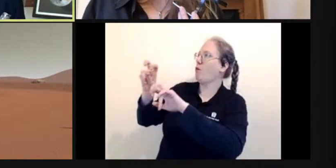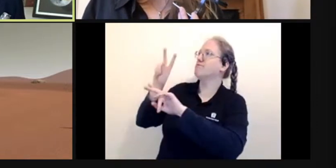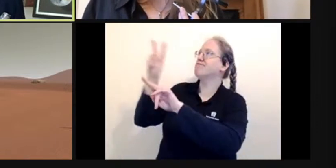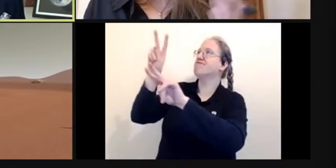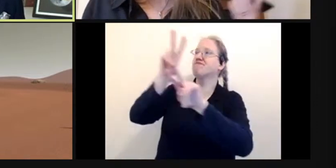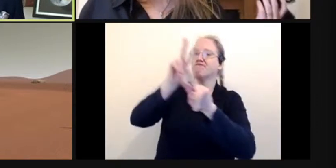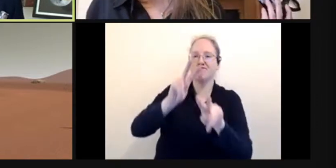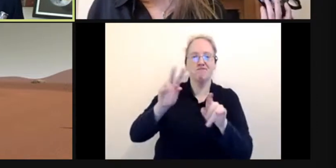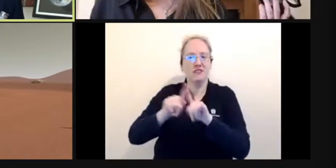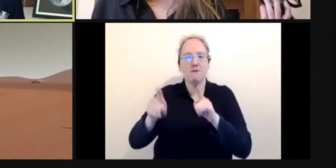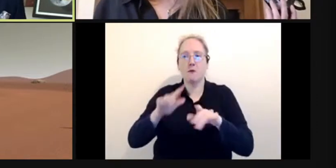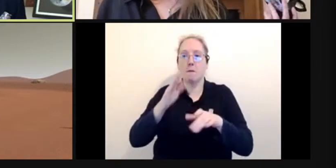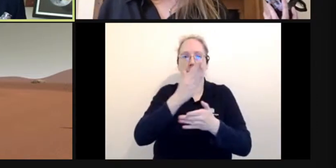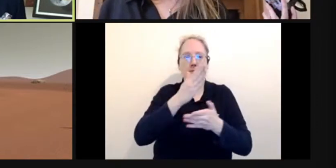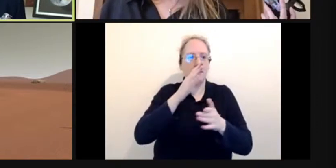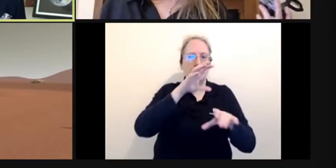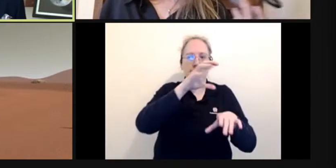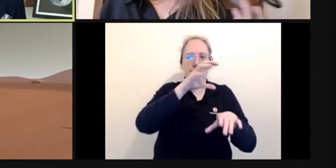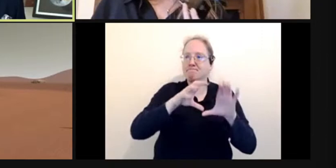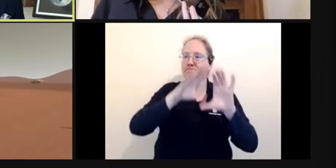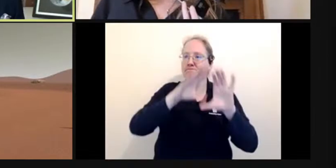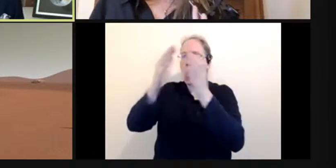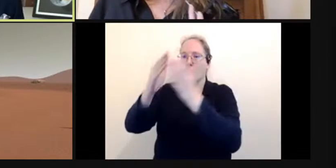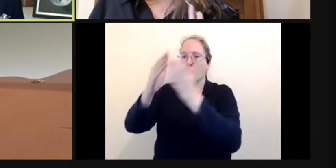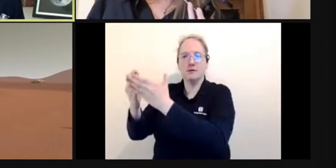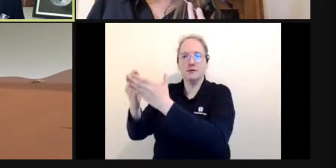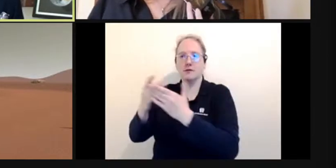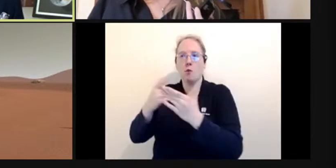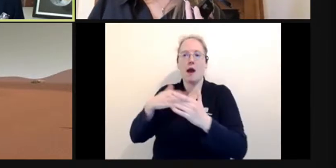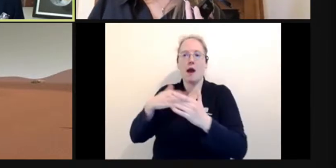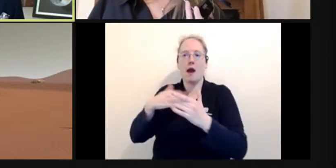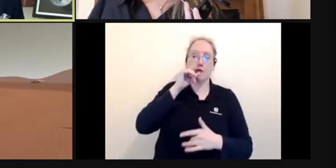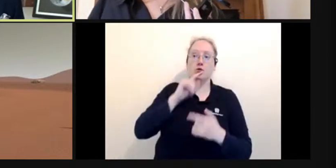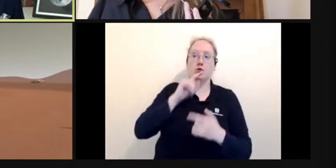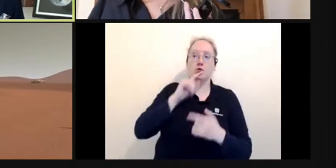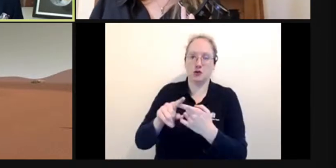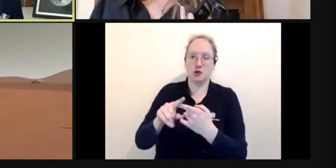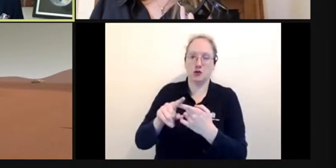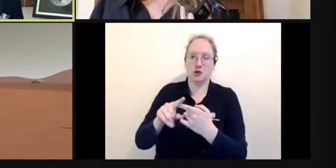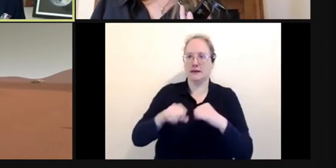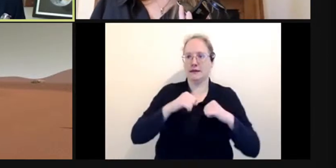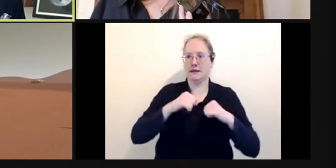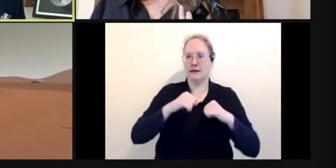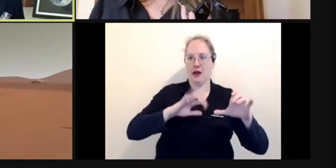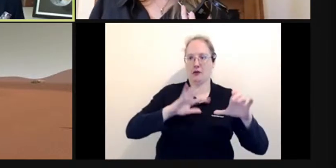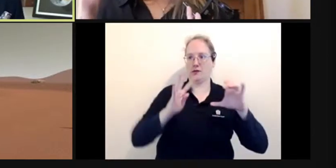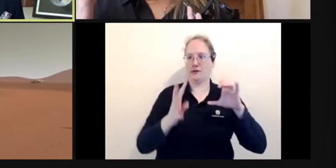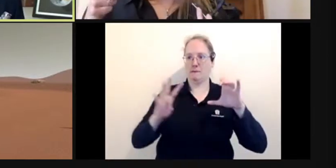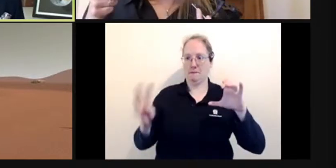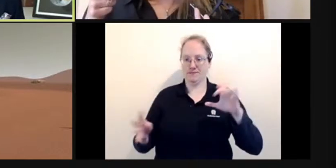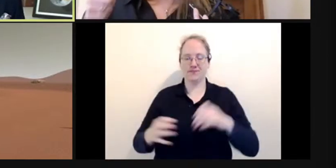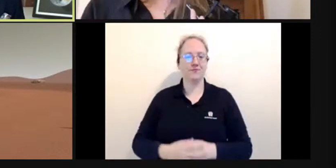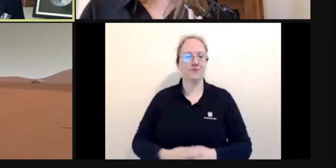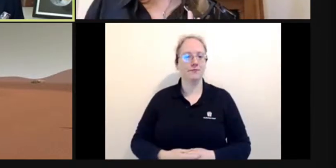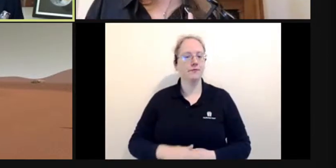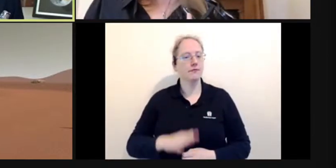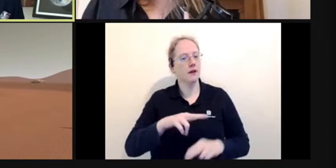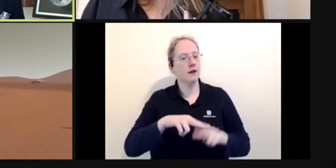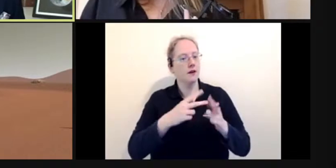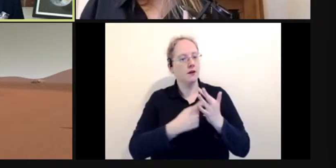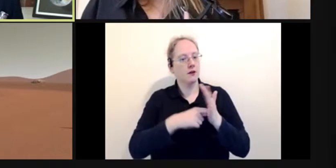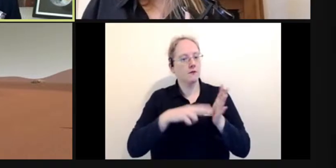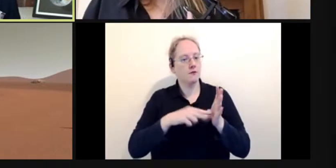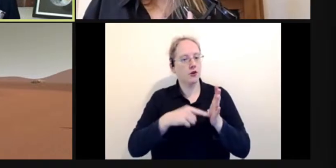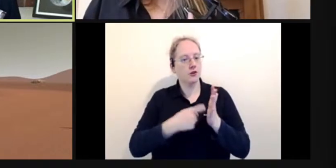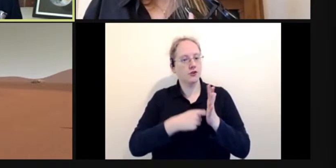able to survive. We're also being joined now by Fern Tree Gully, Adelaide, and